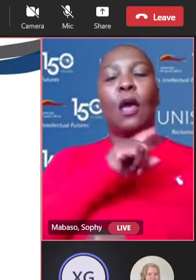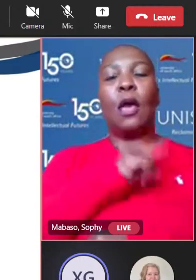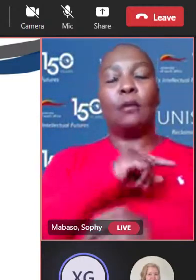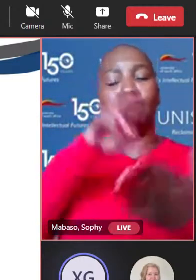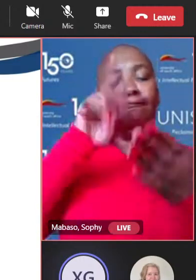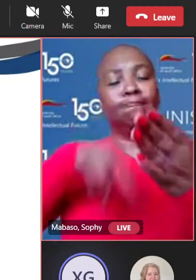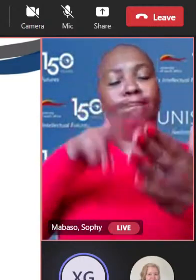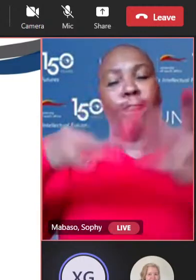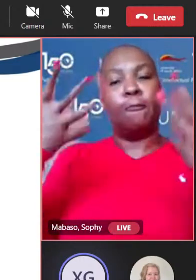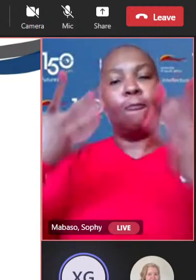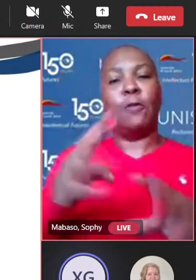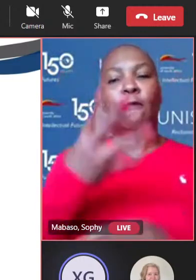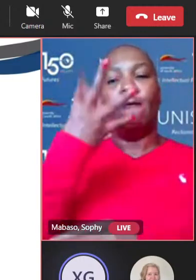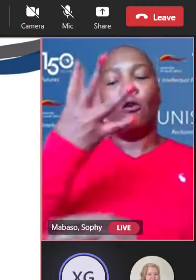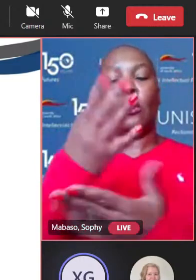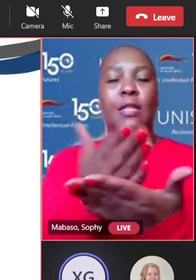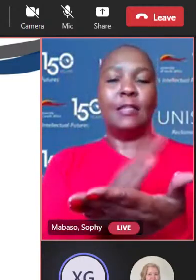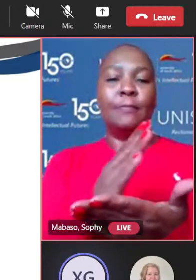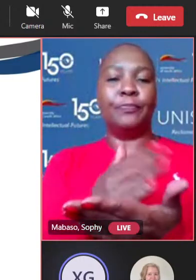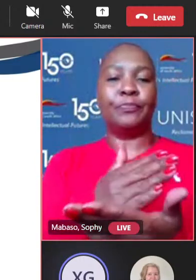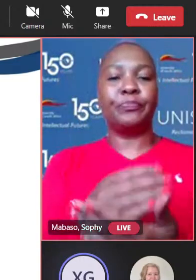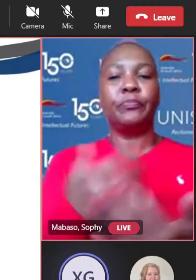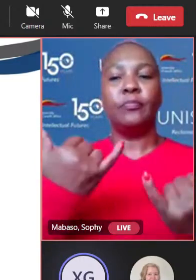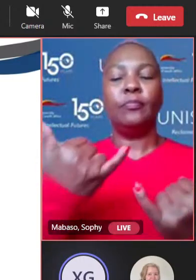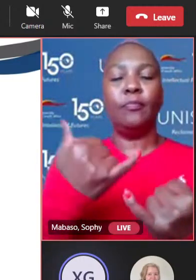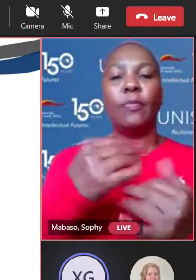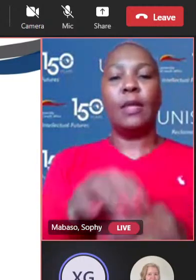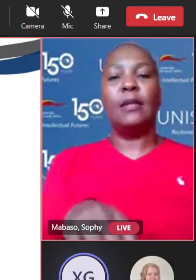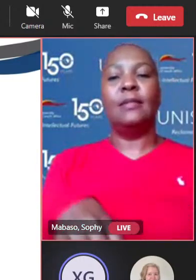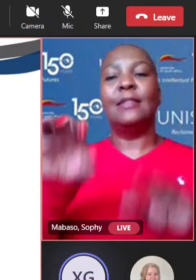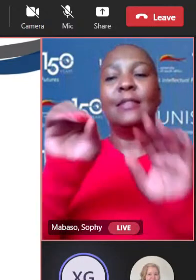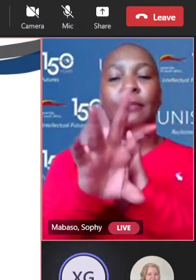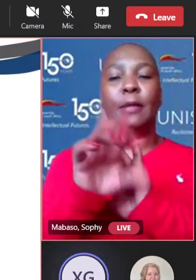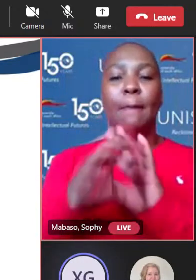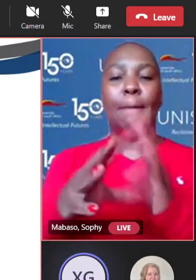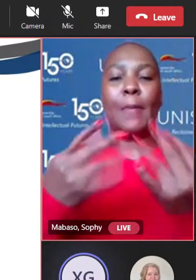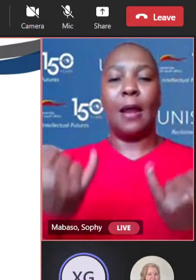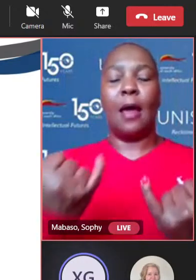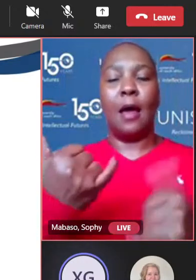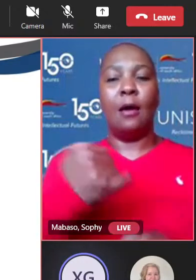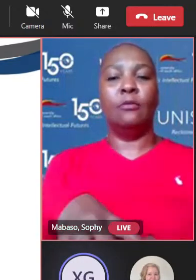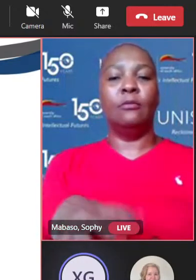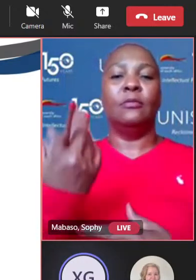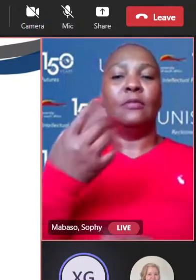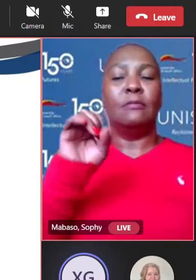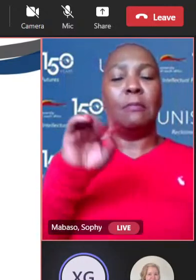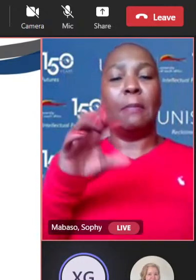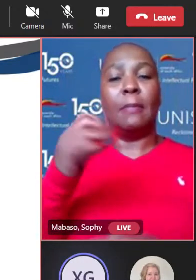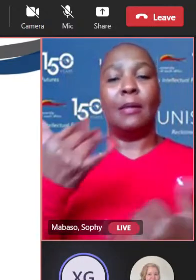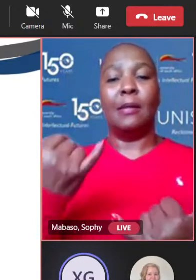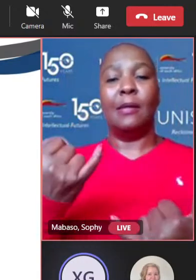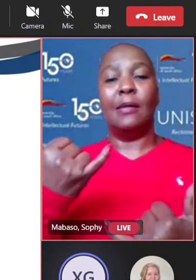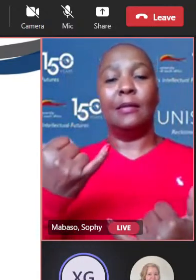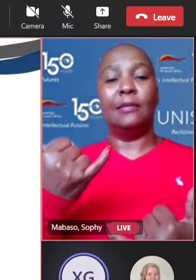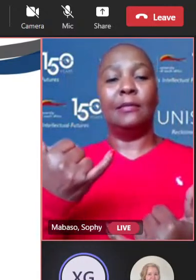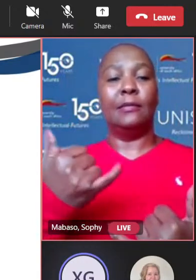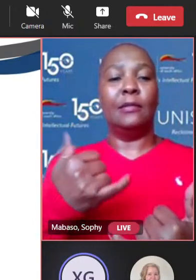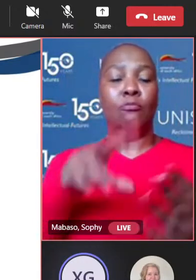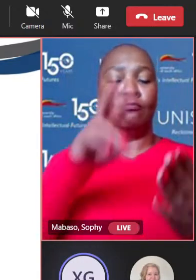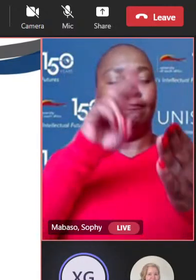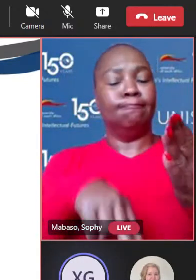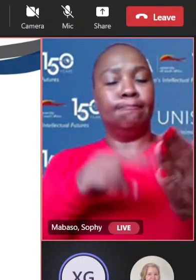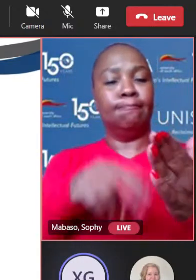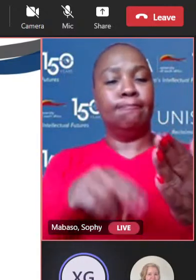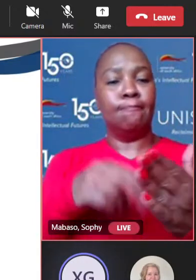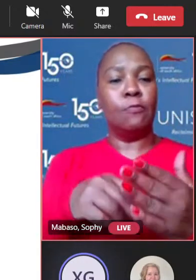chapters. Say it's now September and you want to see your assignment results, you'll come to grades and firstly choose